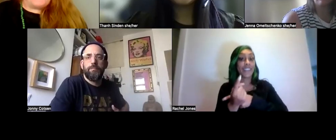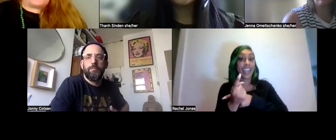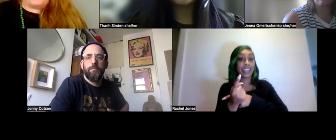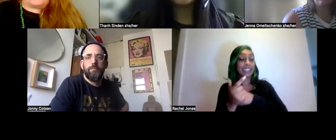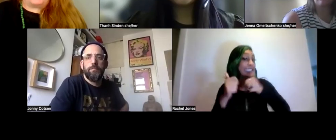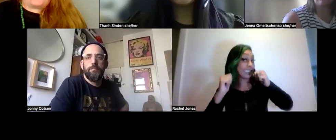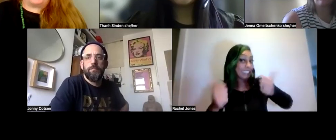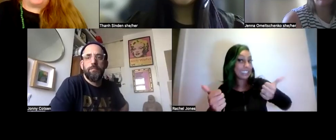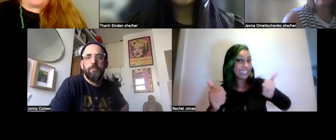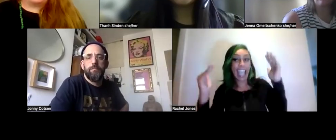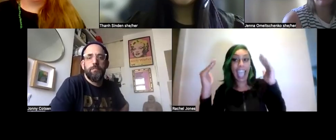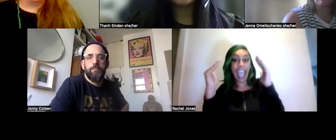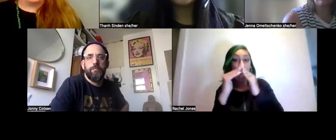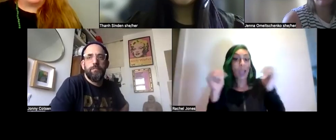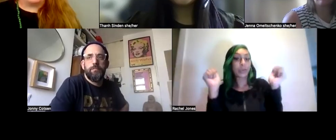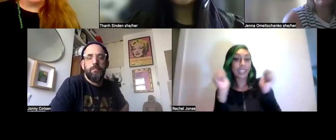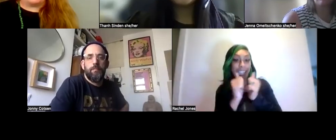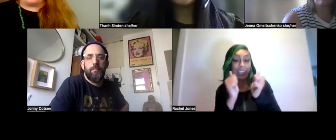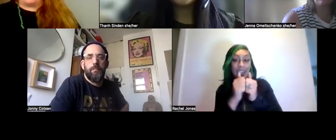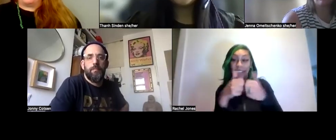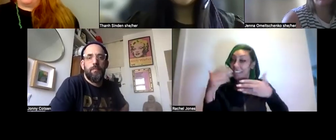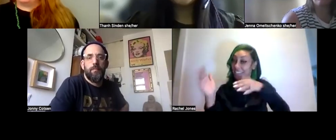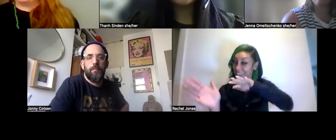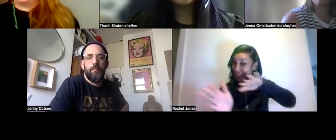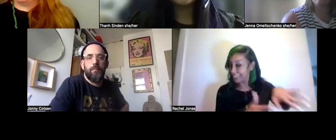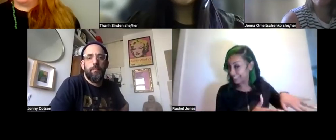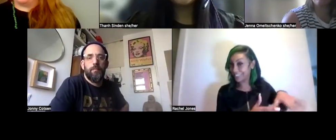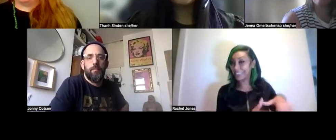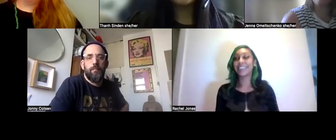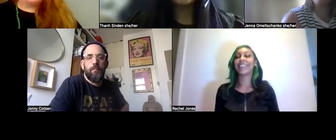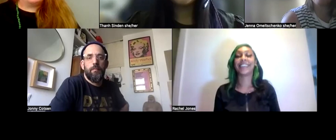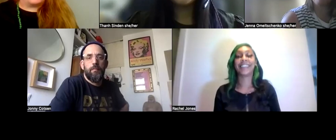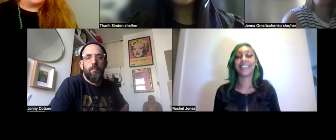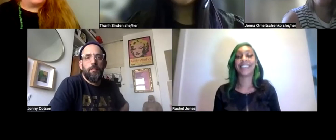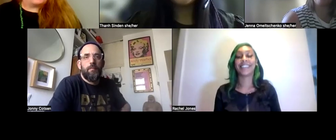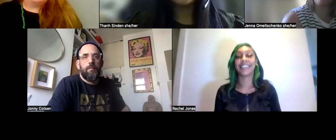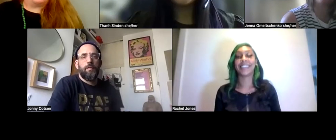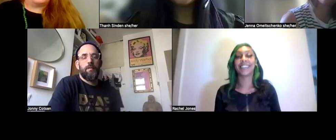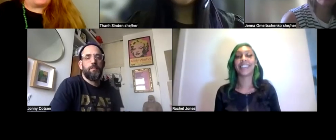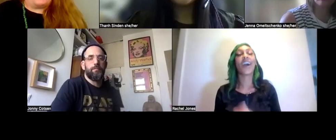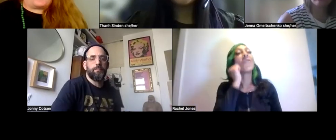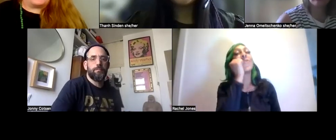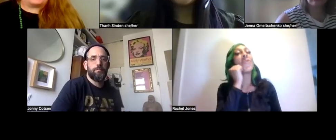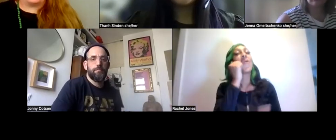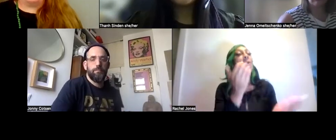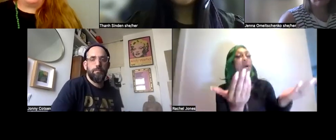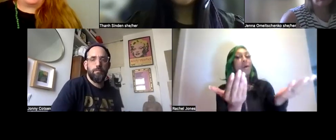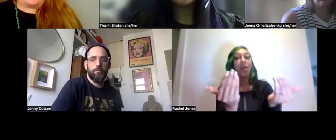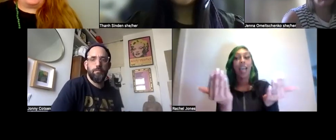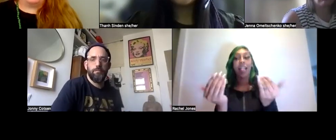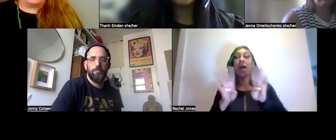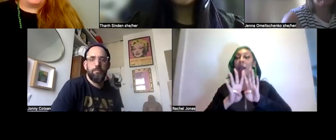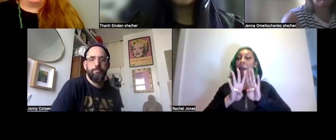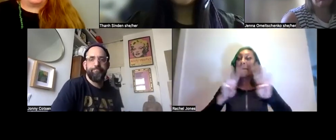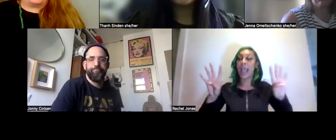all the housekeeping out of the way. So I would just like to very warmly welcome our panelists for